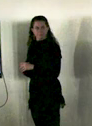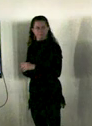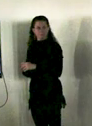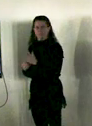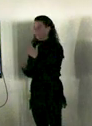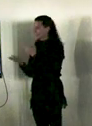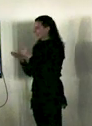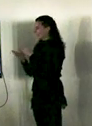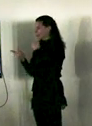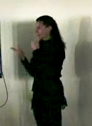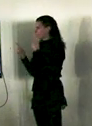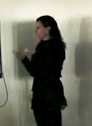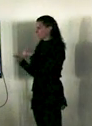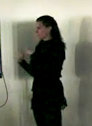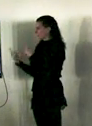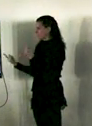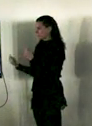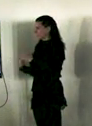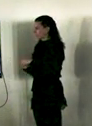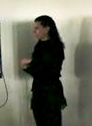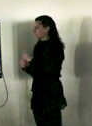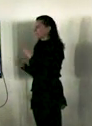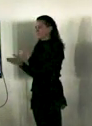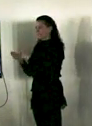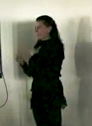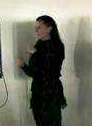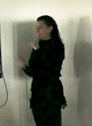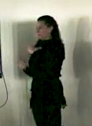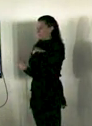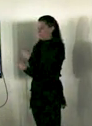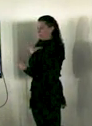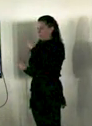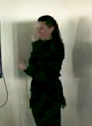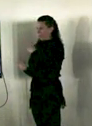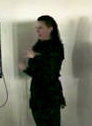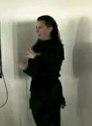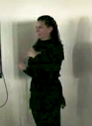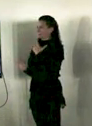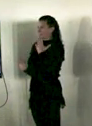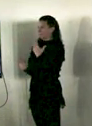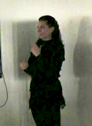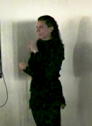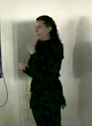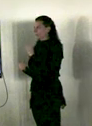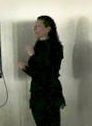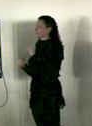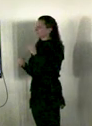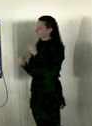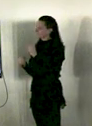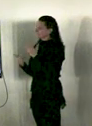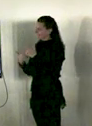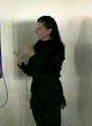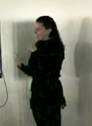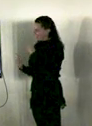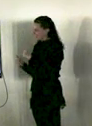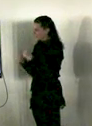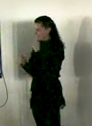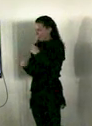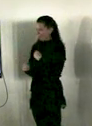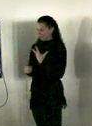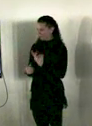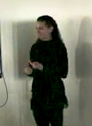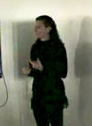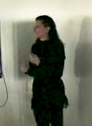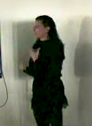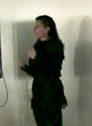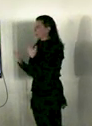I disagree with that because I'm not a white male aged 15 to 30. Well, 15 to 30 yet applies, but white male then. So while the audience itself